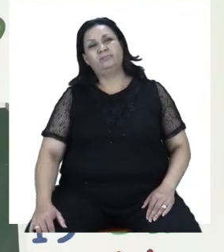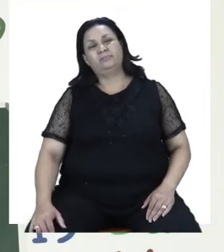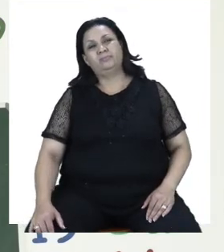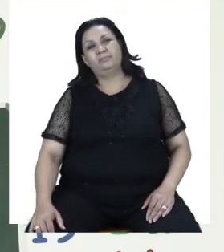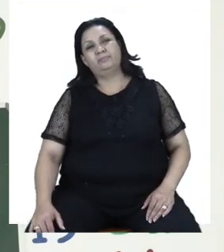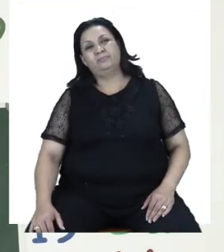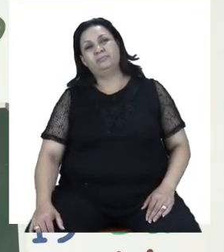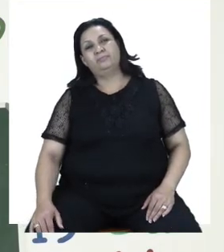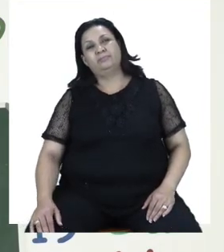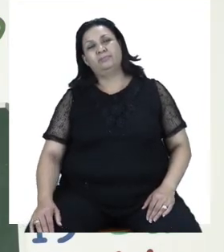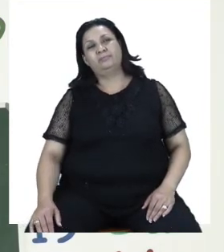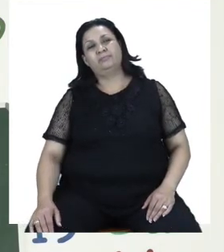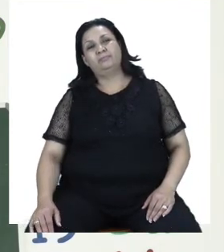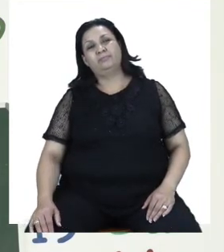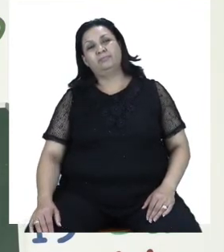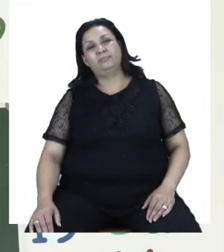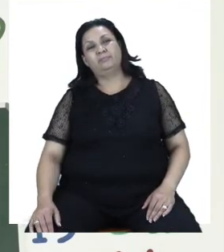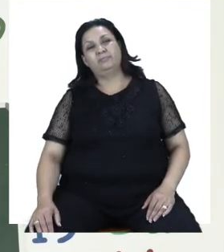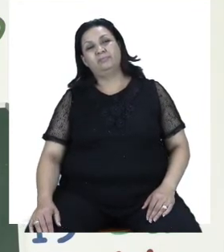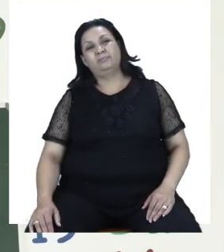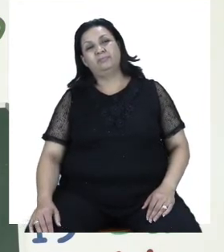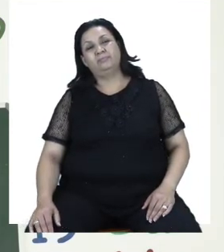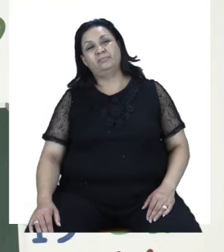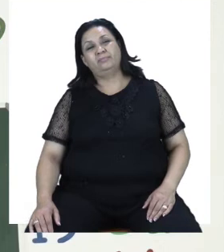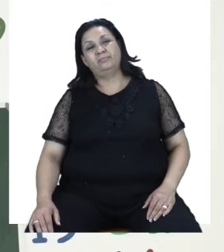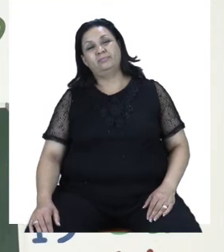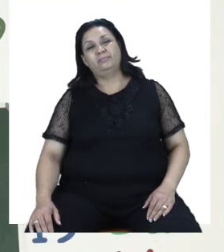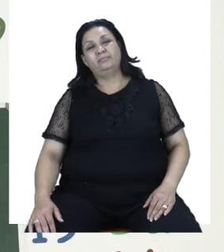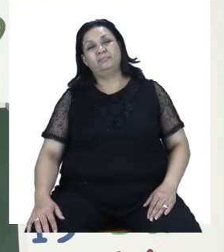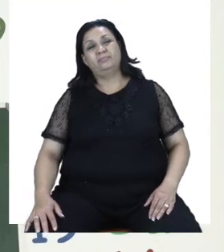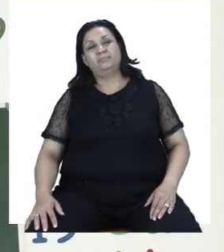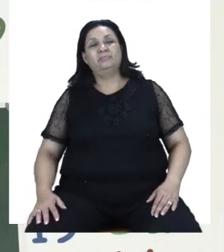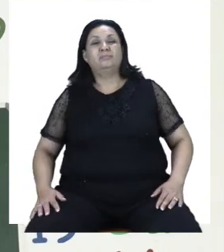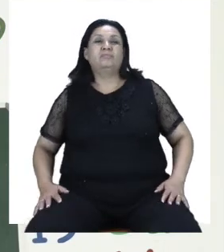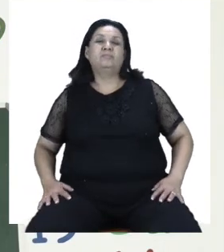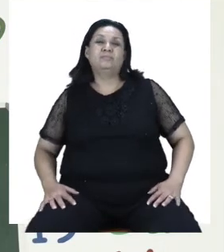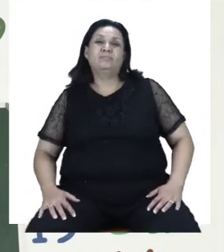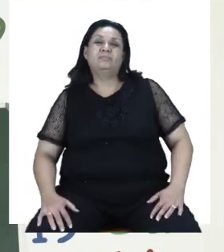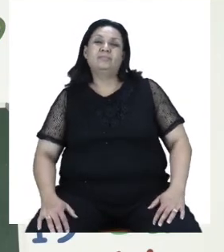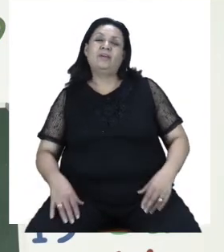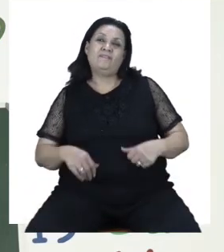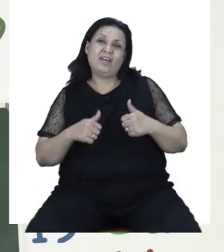go round. Very good, everyone.